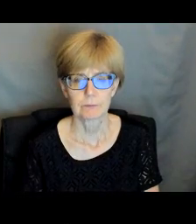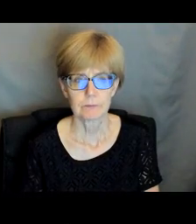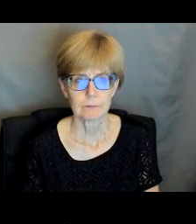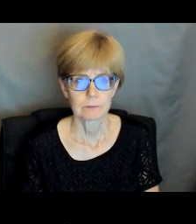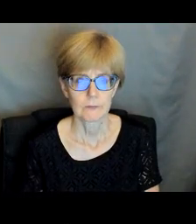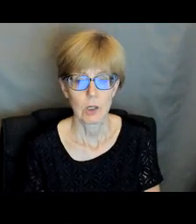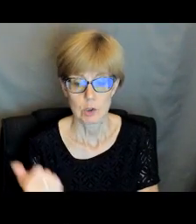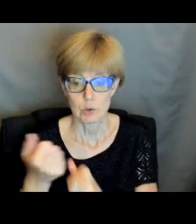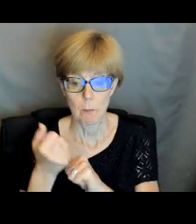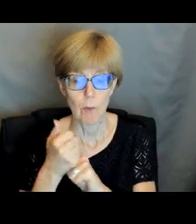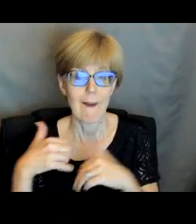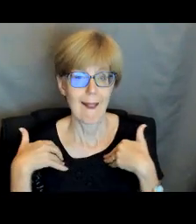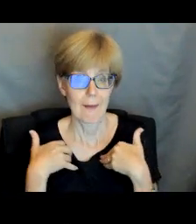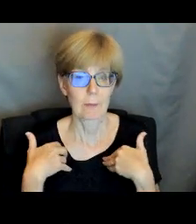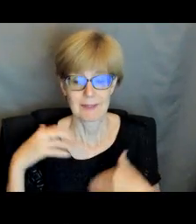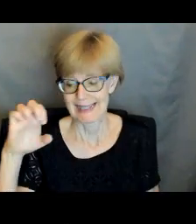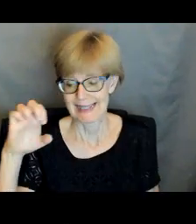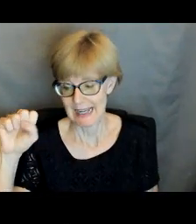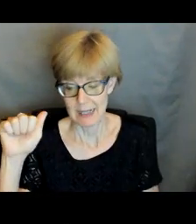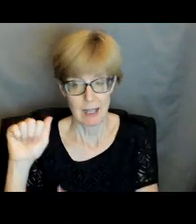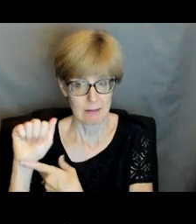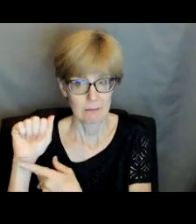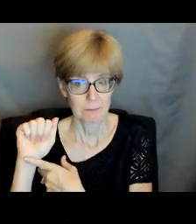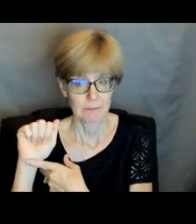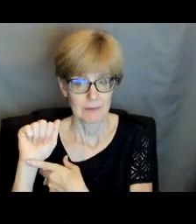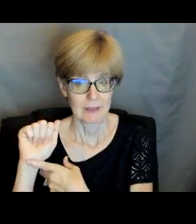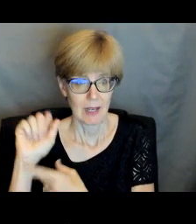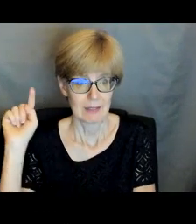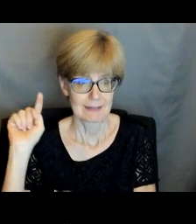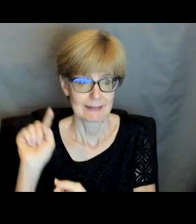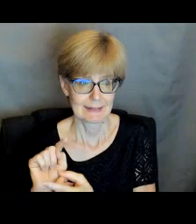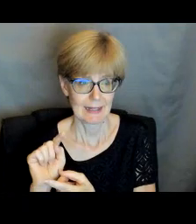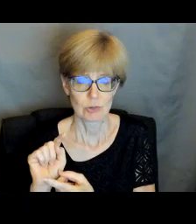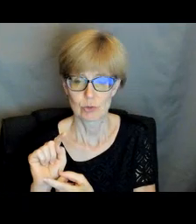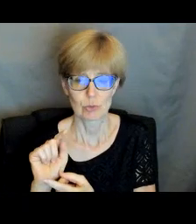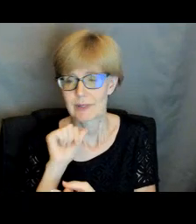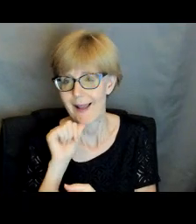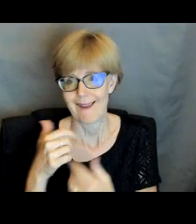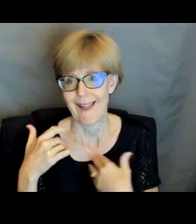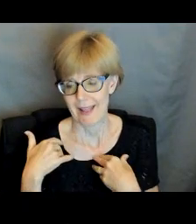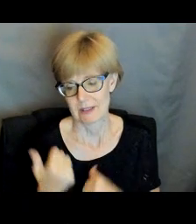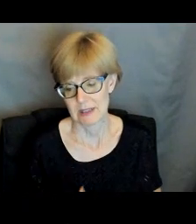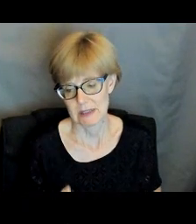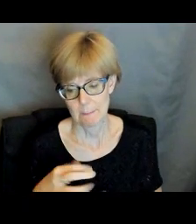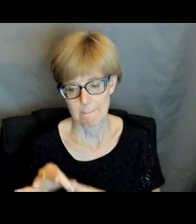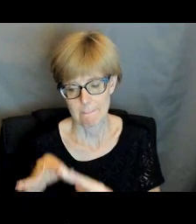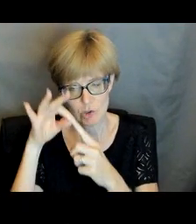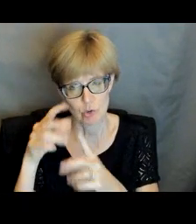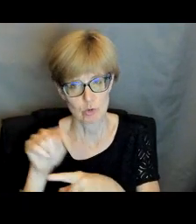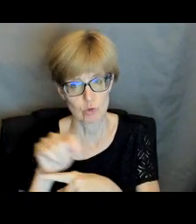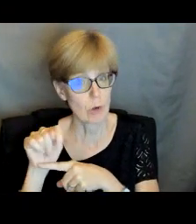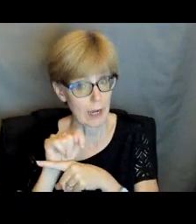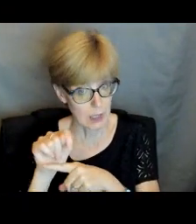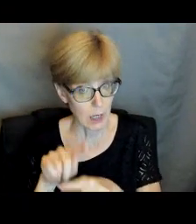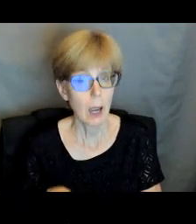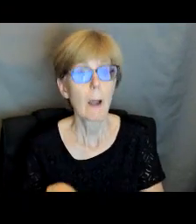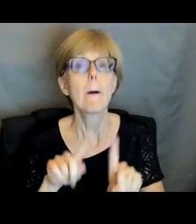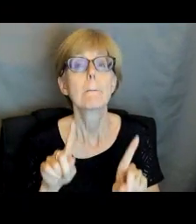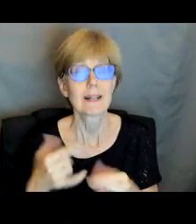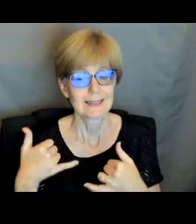Support animals, or ESAs, are less likely to have any type of special training, but they